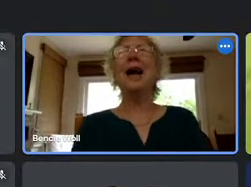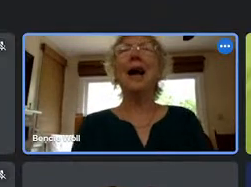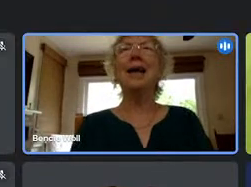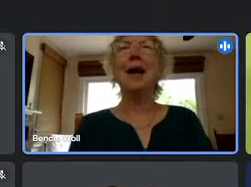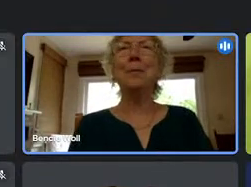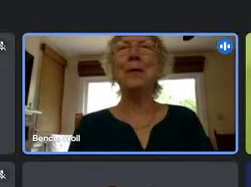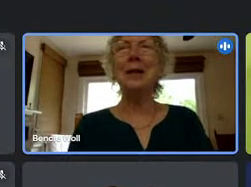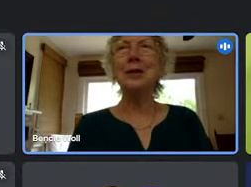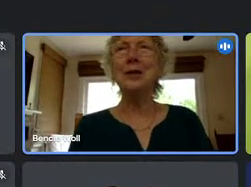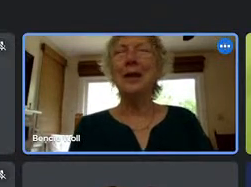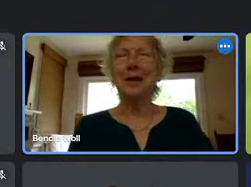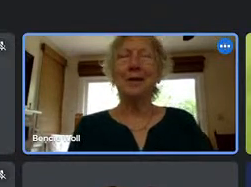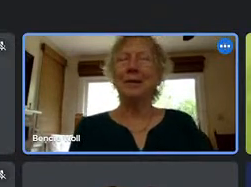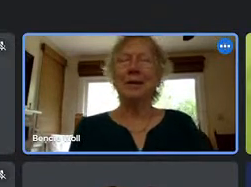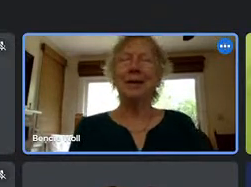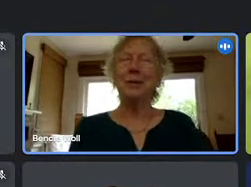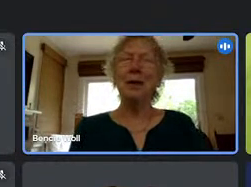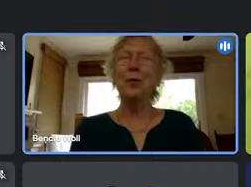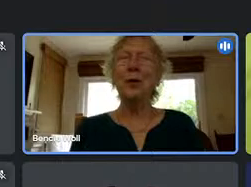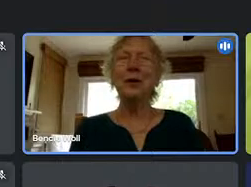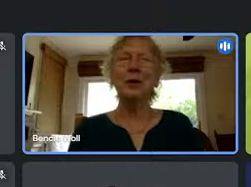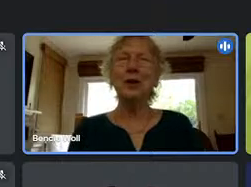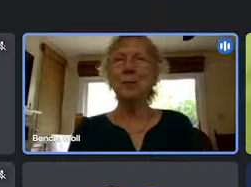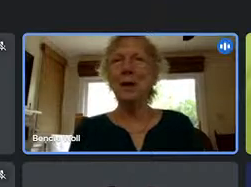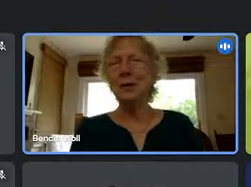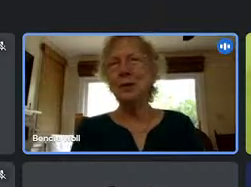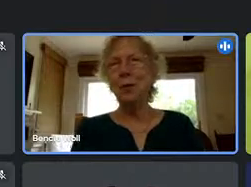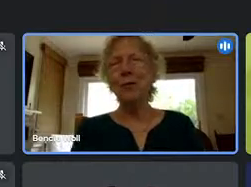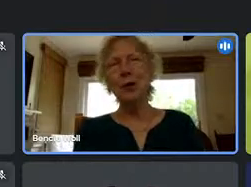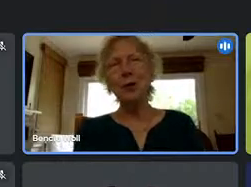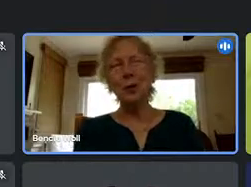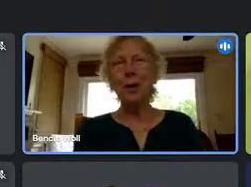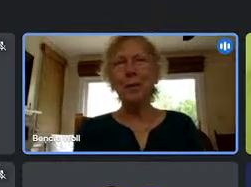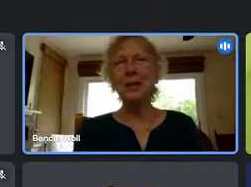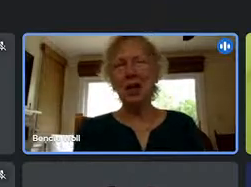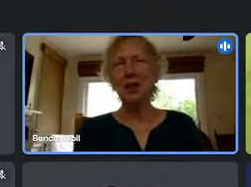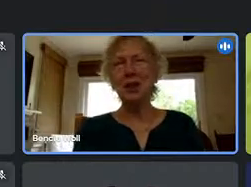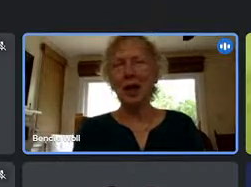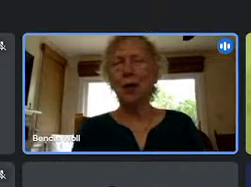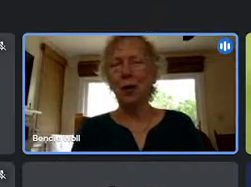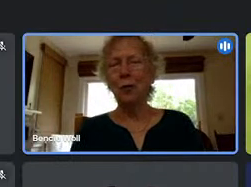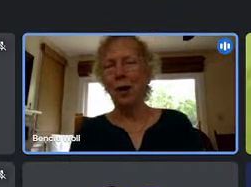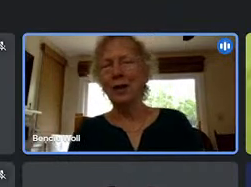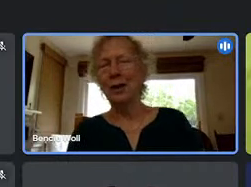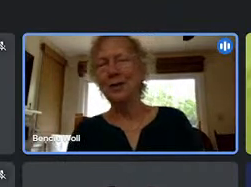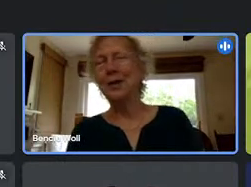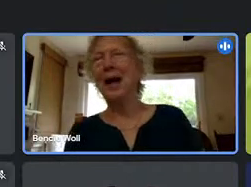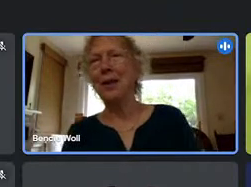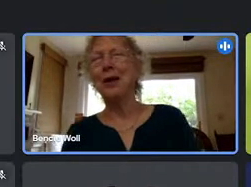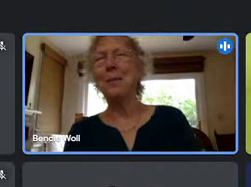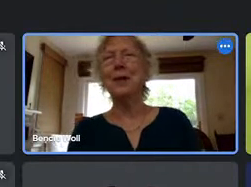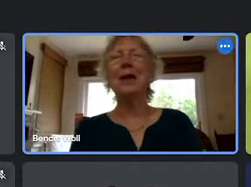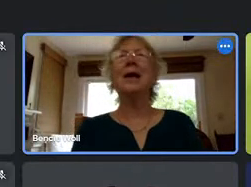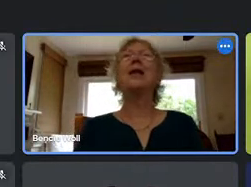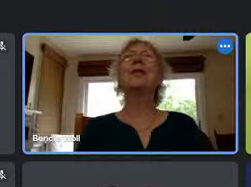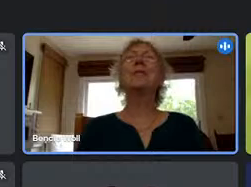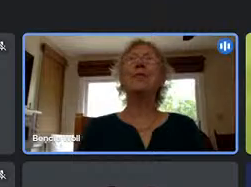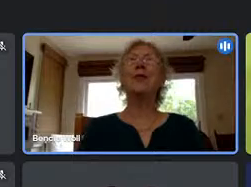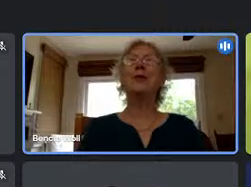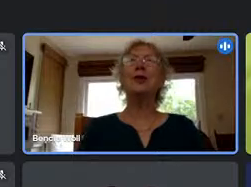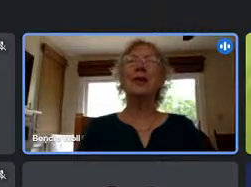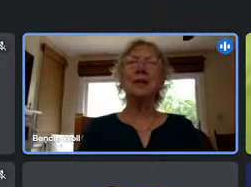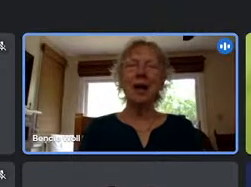morphology, and that means, it's a big word that just means morphology where bits are stuck on one after the other.